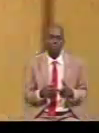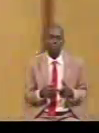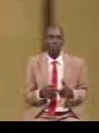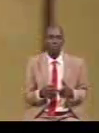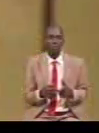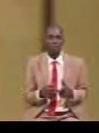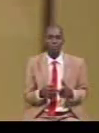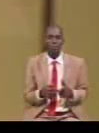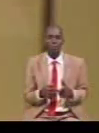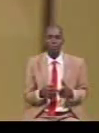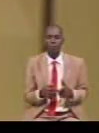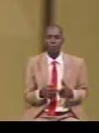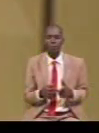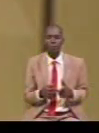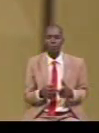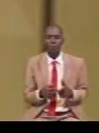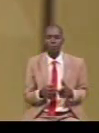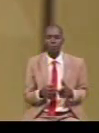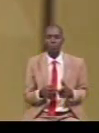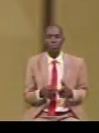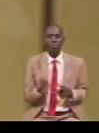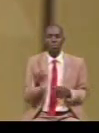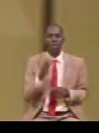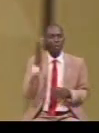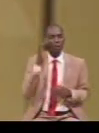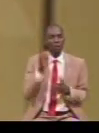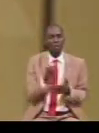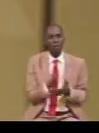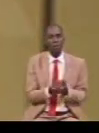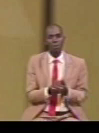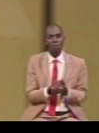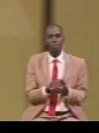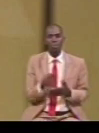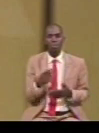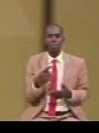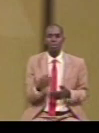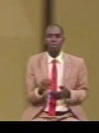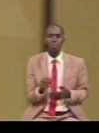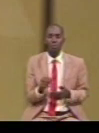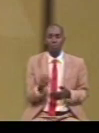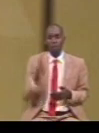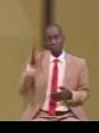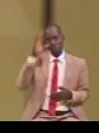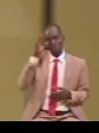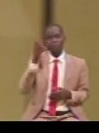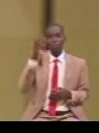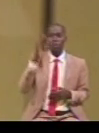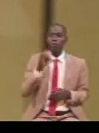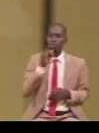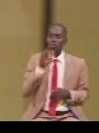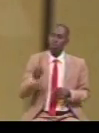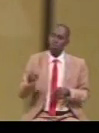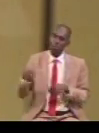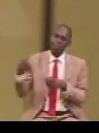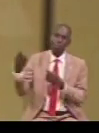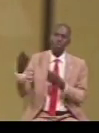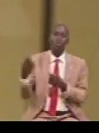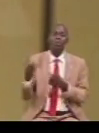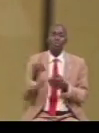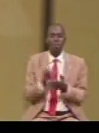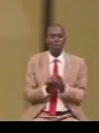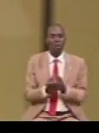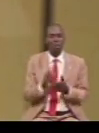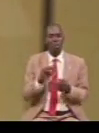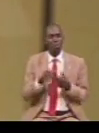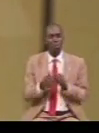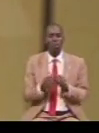him. We heard that he's going. So quickly we said, no, when he gets to the airport, we'll bow miss see him and we'll get him.